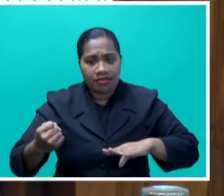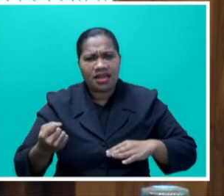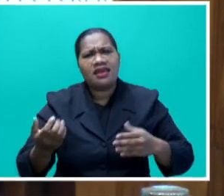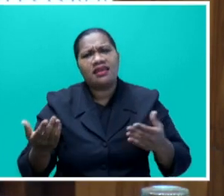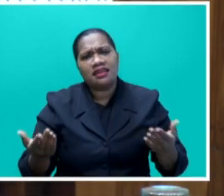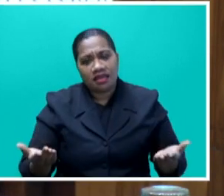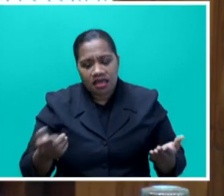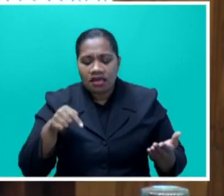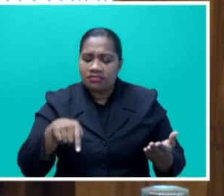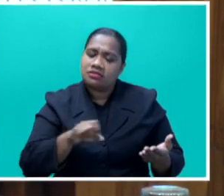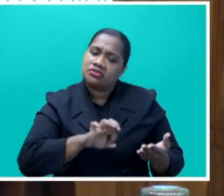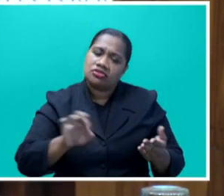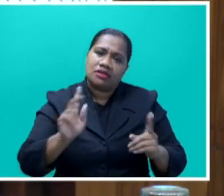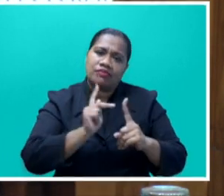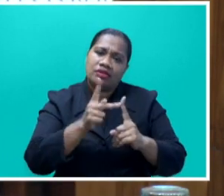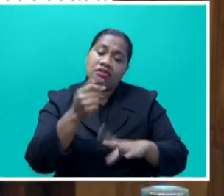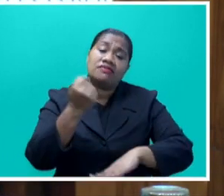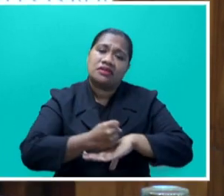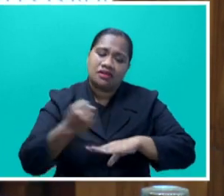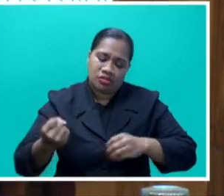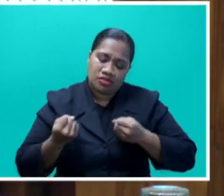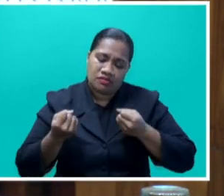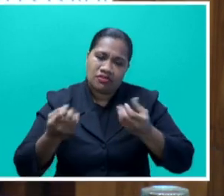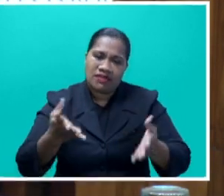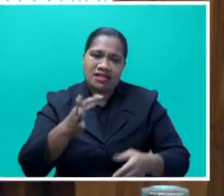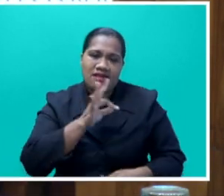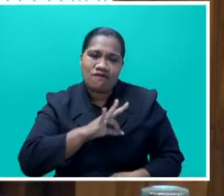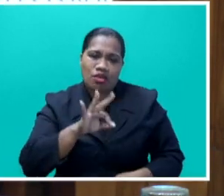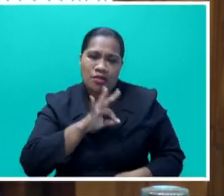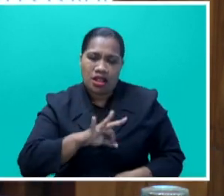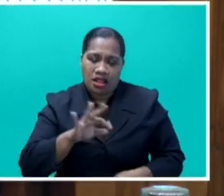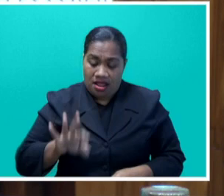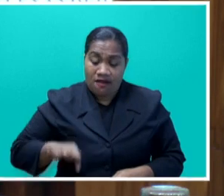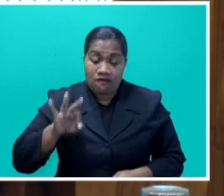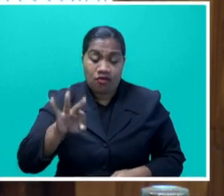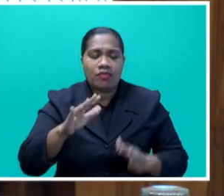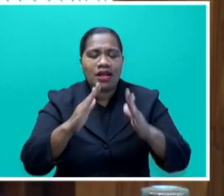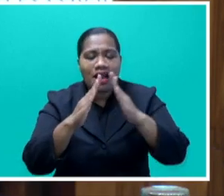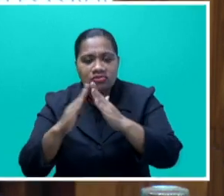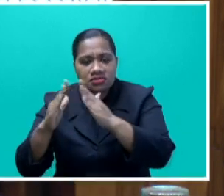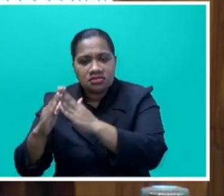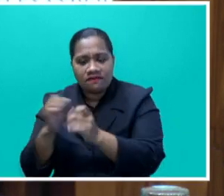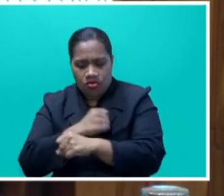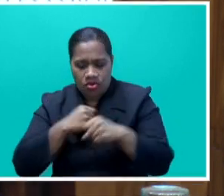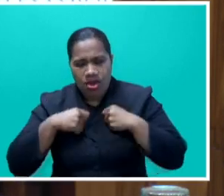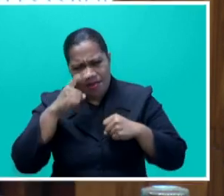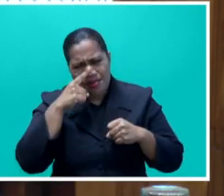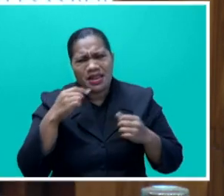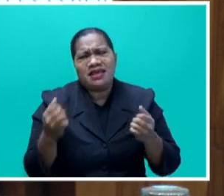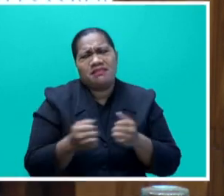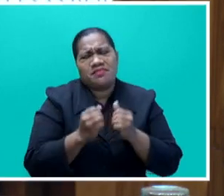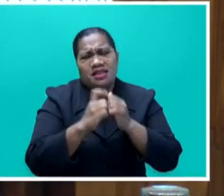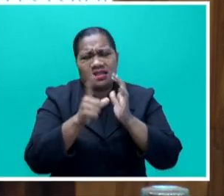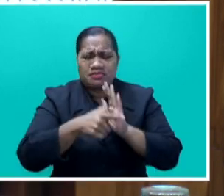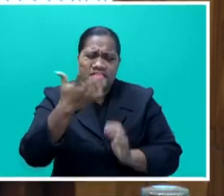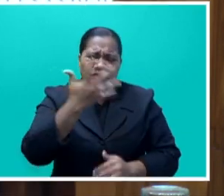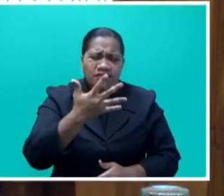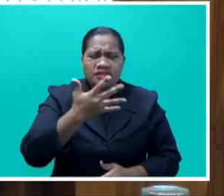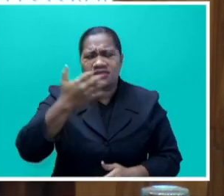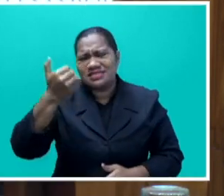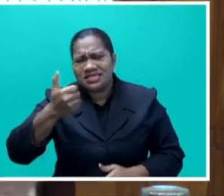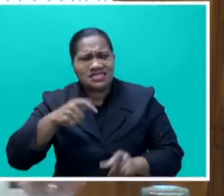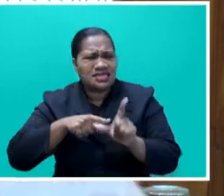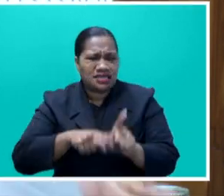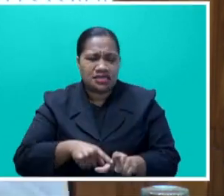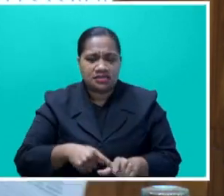being a priority for government to provide affordable housing for our people, and it's so many times before 15 years, 16 years,